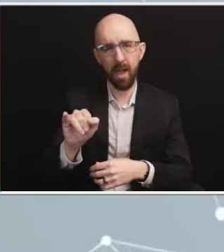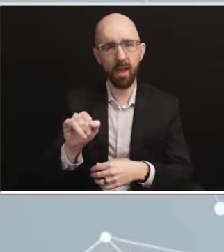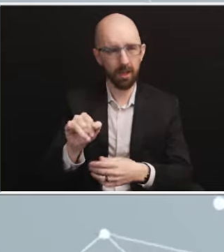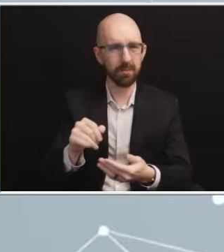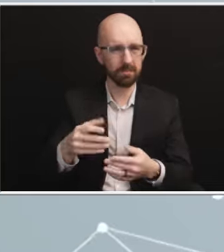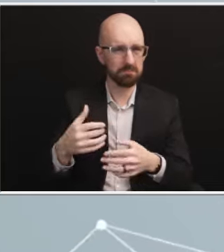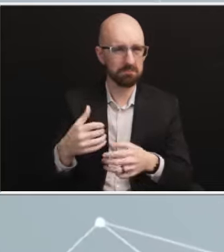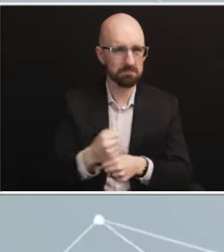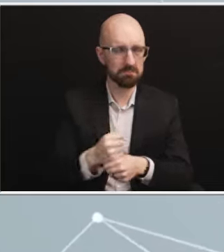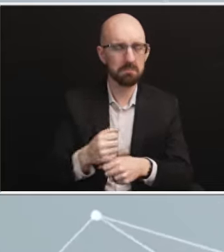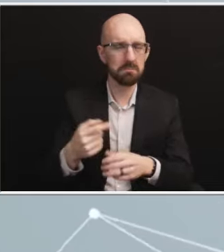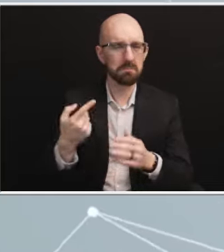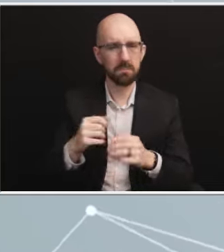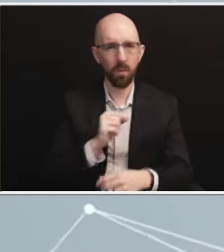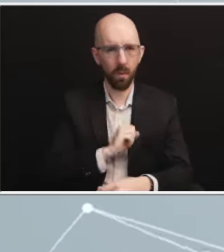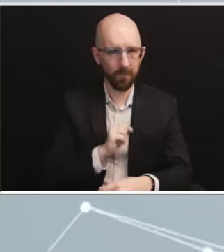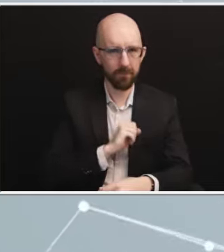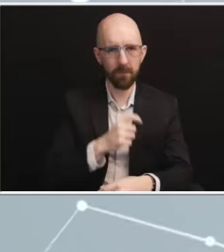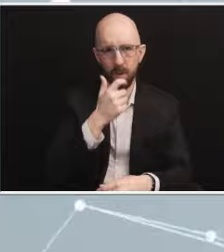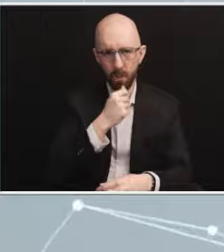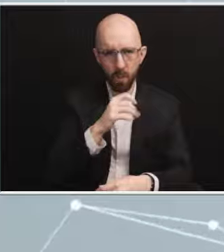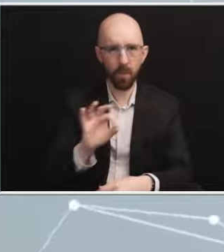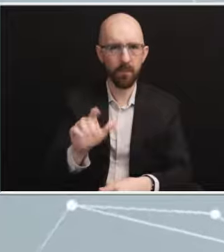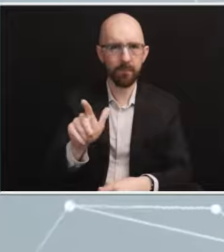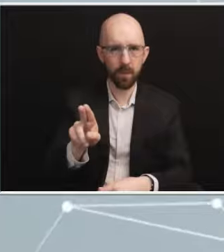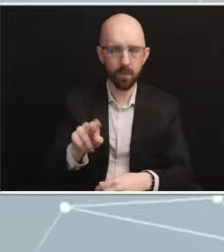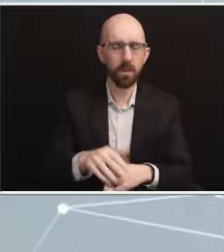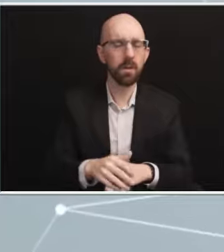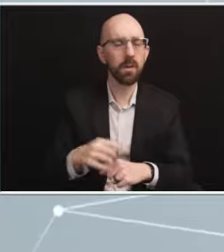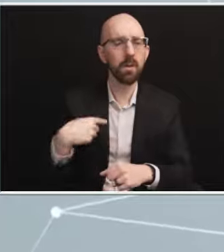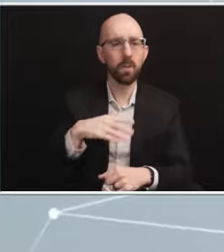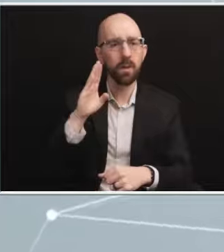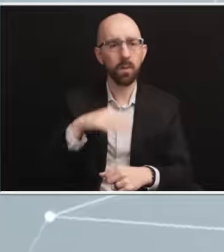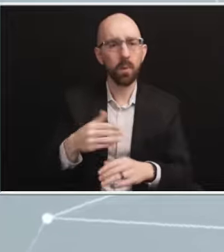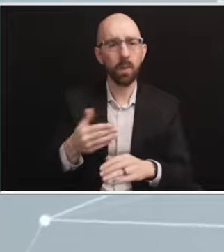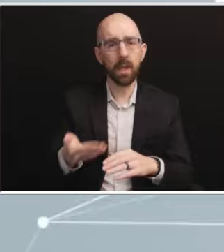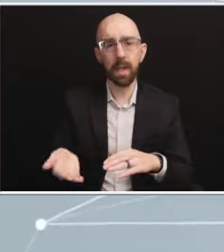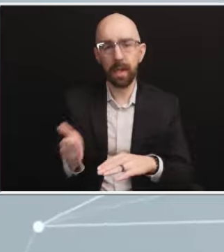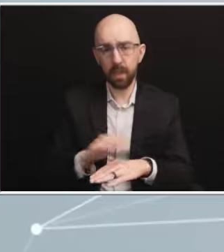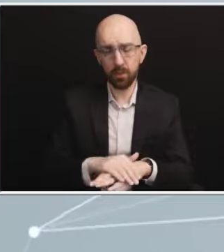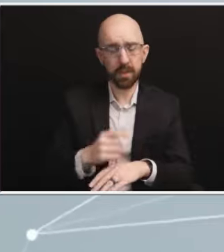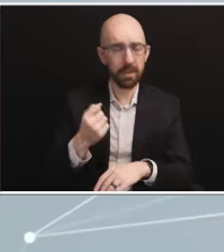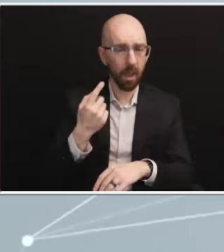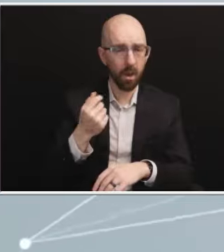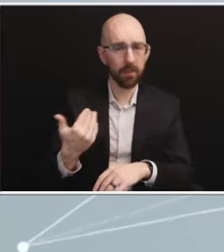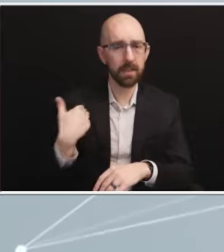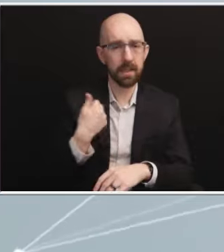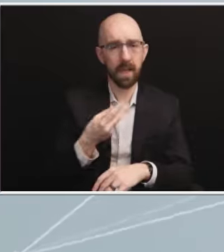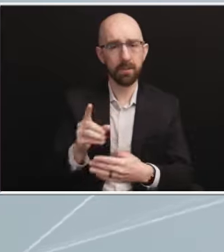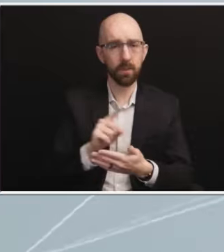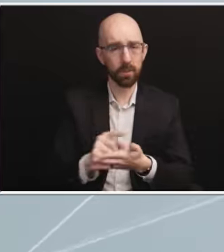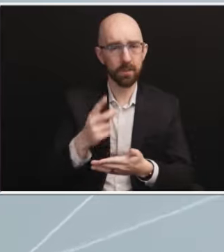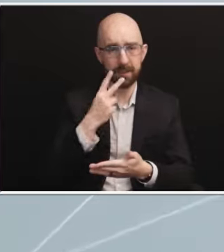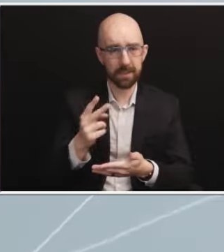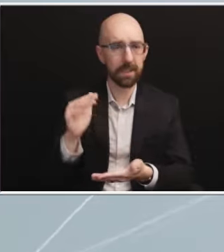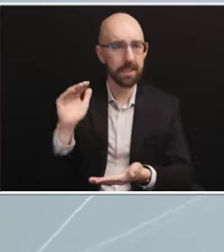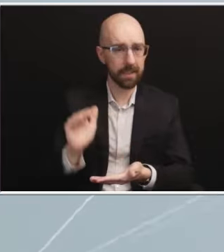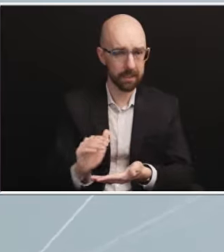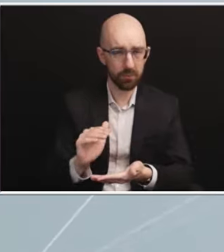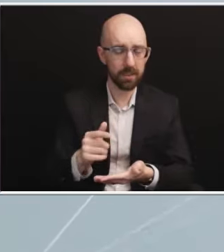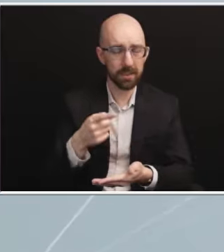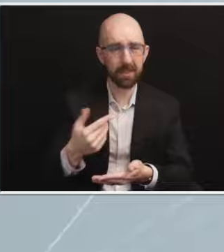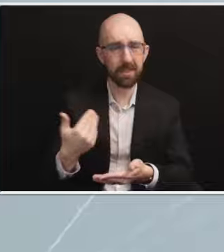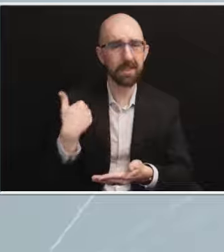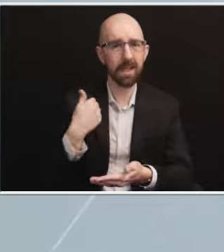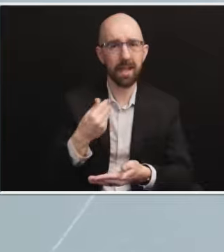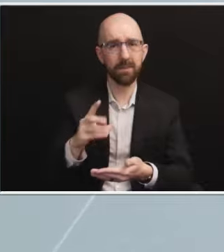cough or cold or influenza. We knew there was an increase. However, the last few weeks we have seen a decrease. And then the last couple weeks there was a